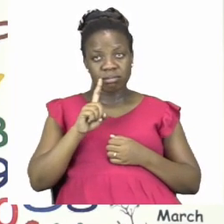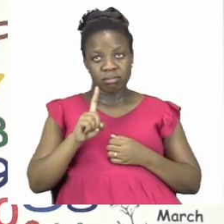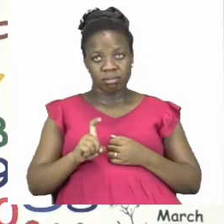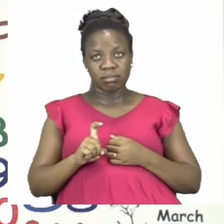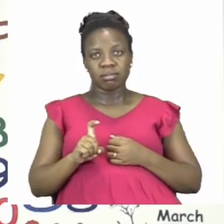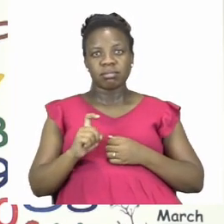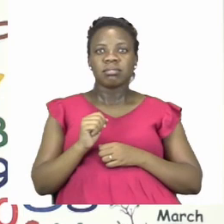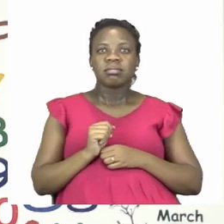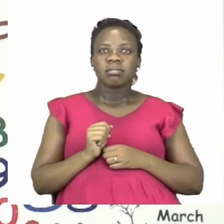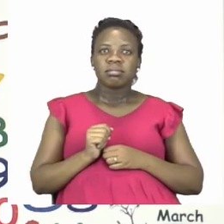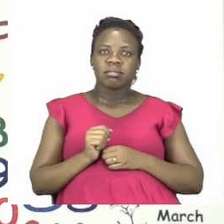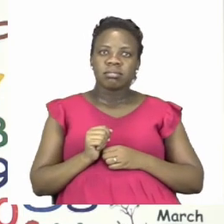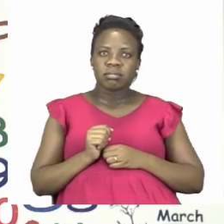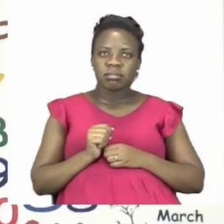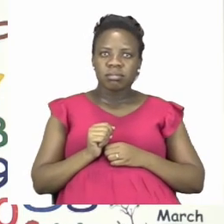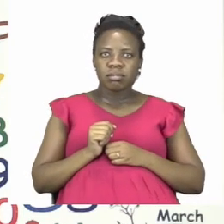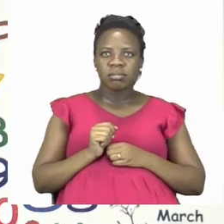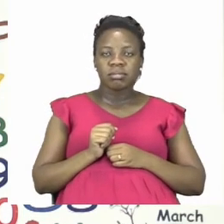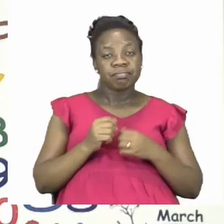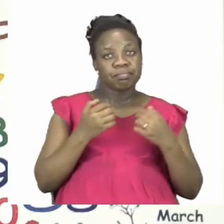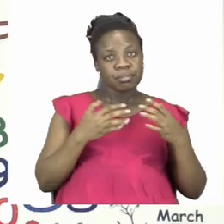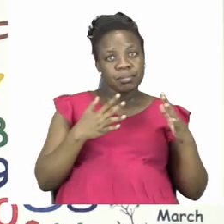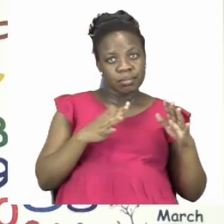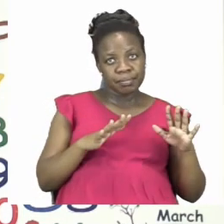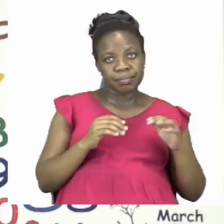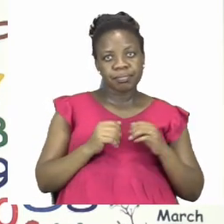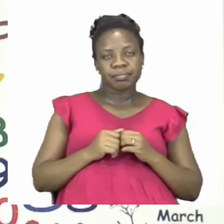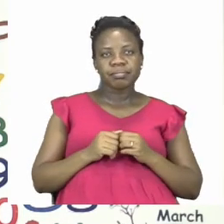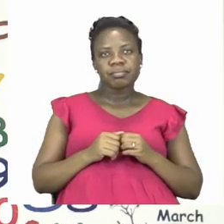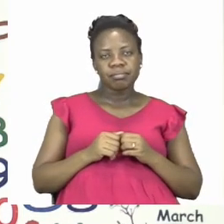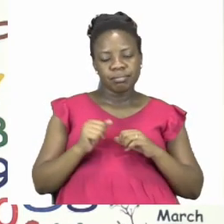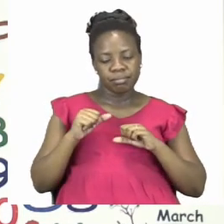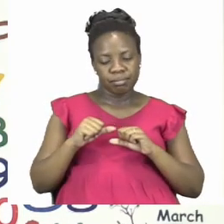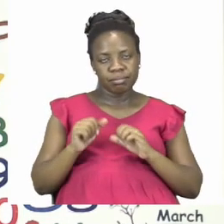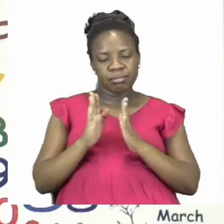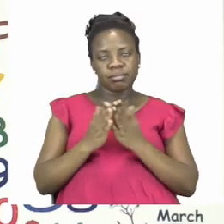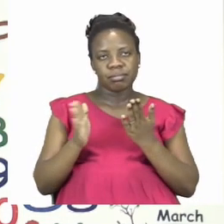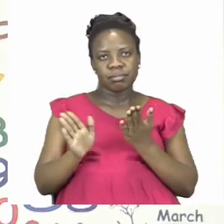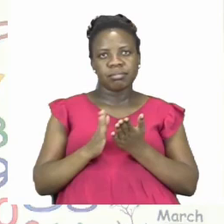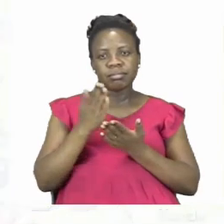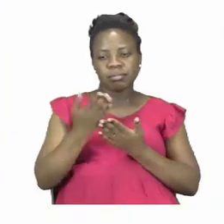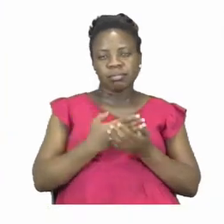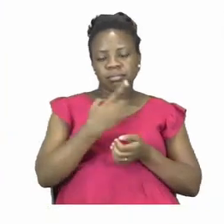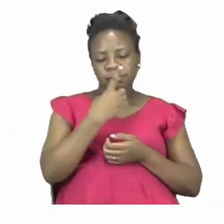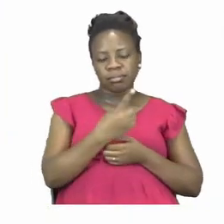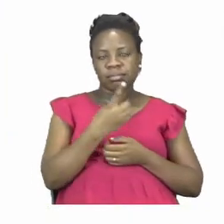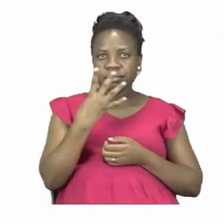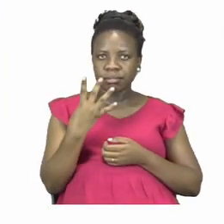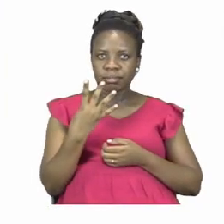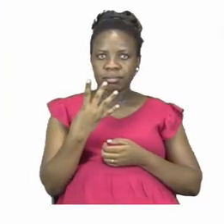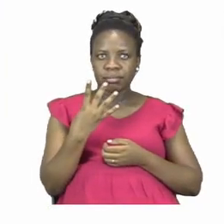do. So, when you are done with that, you can go to the next page, page 14. On